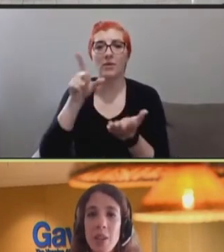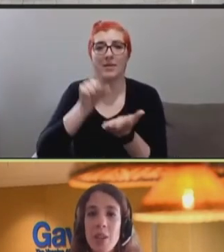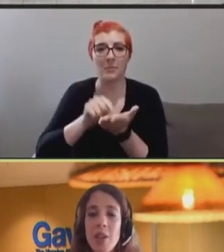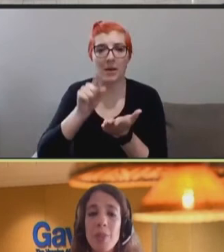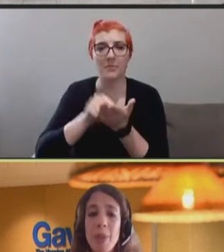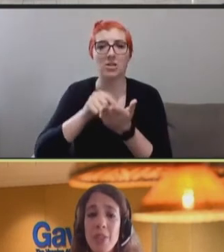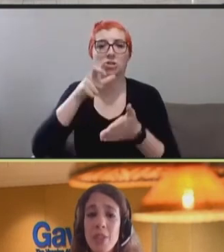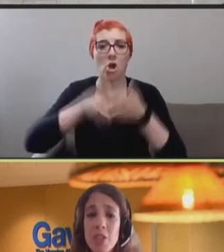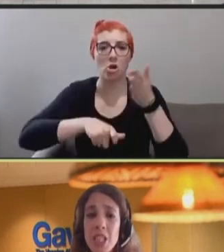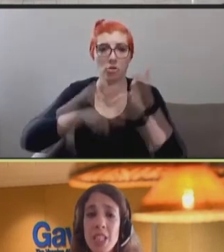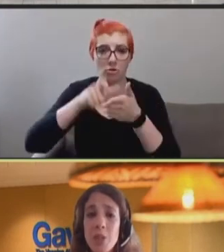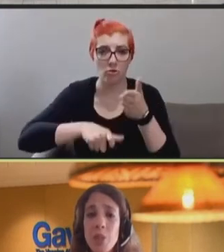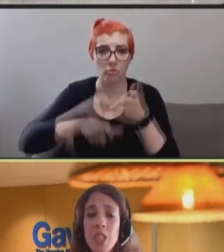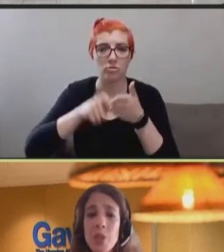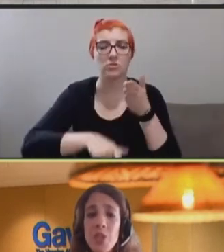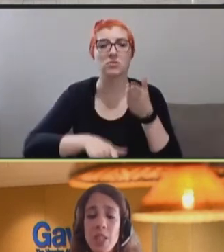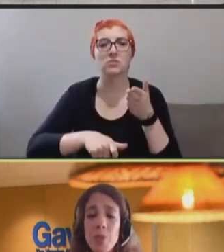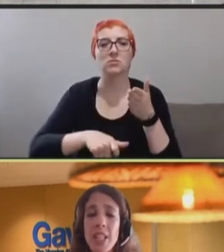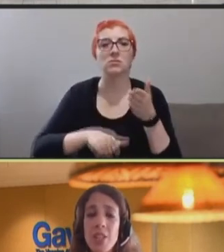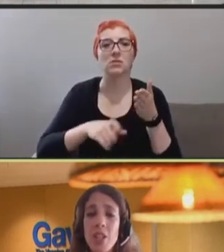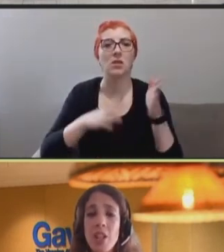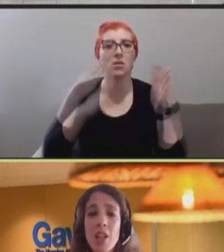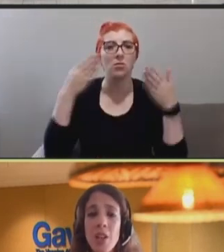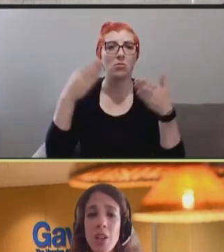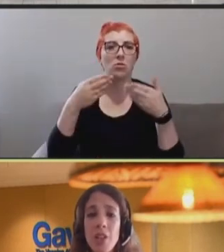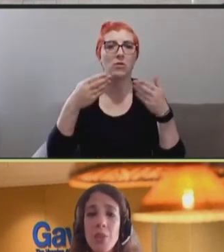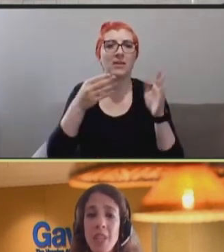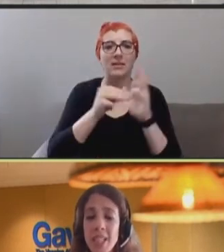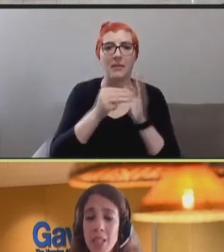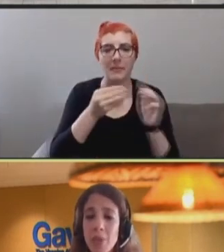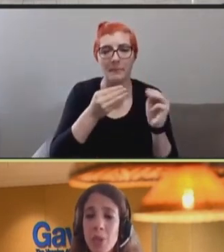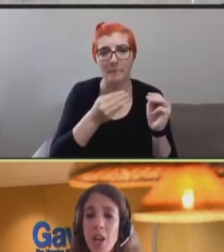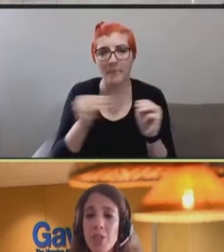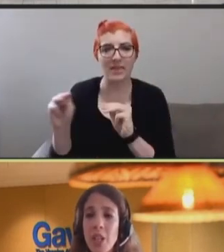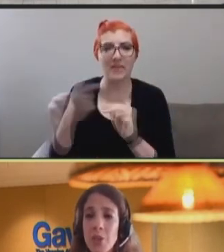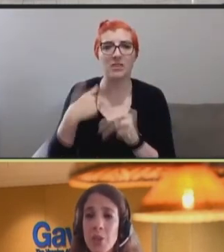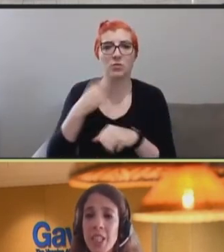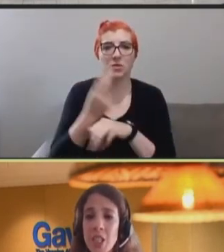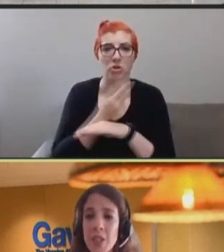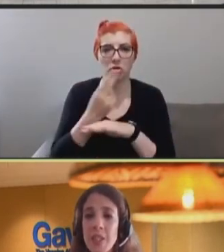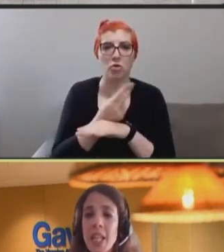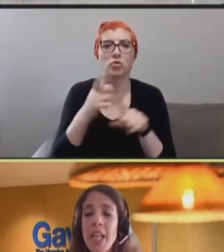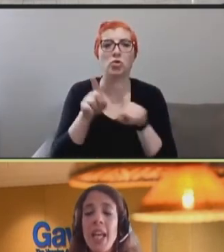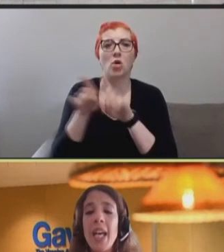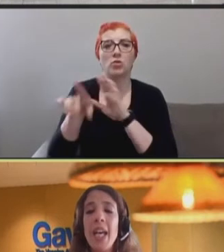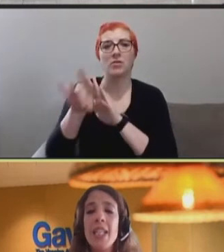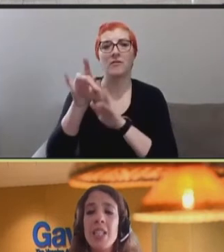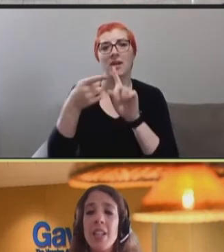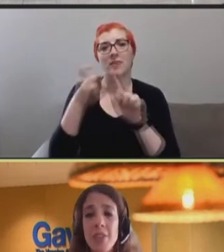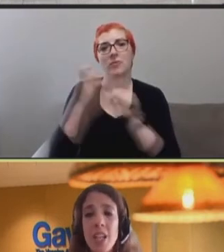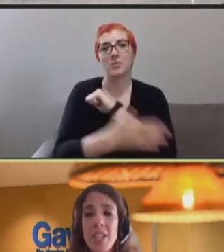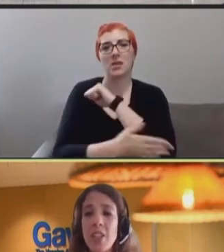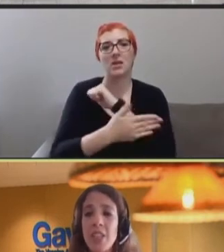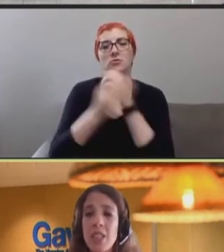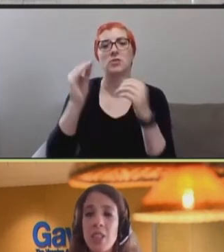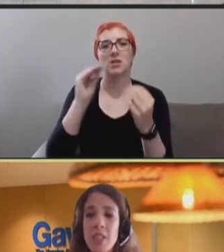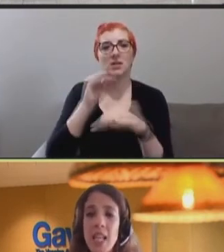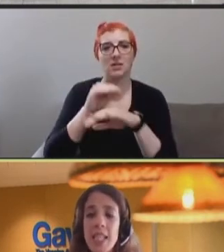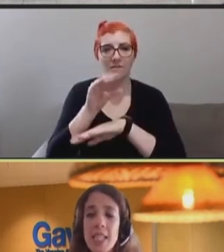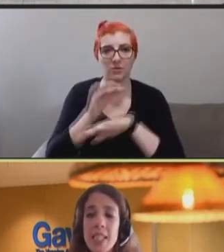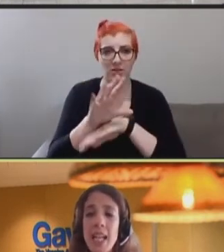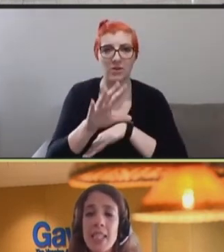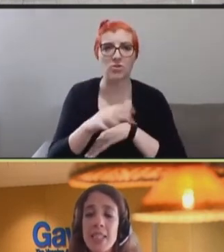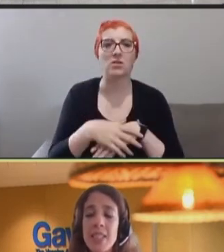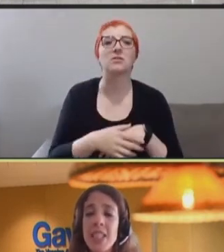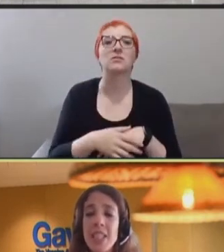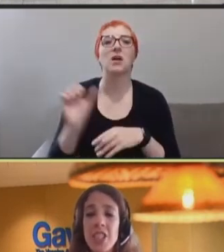at the methodology that we used, as well as the findings from the country consultation, and another article that looks